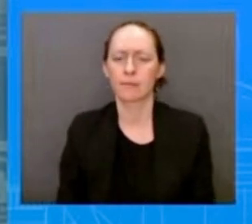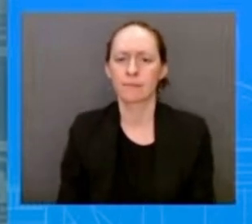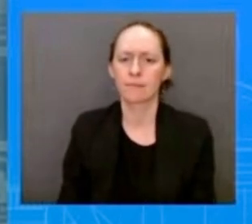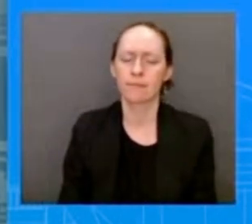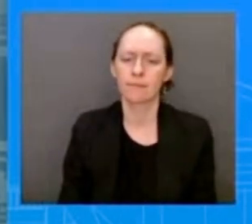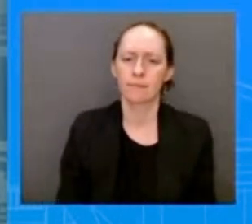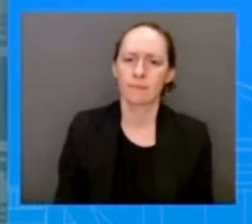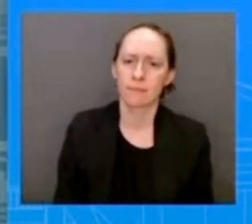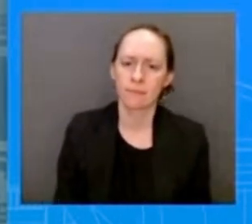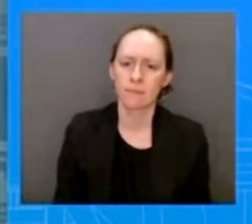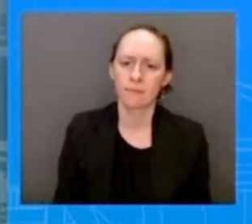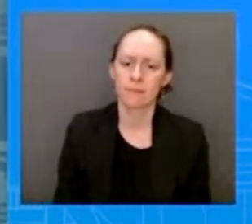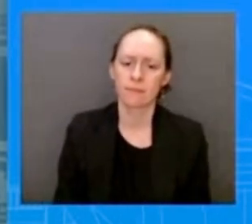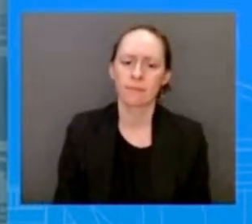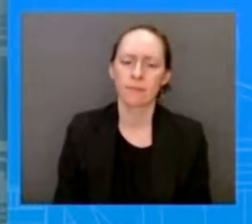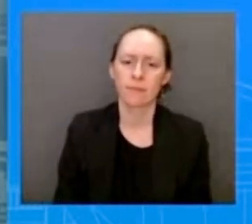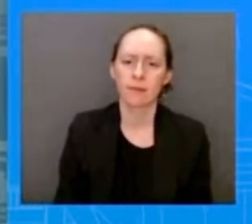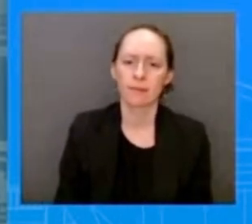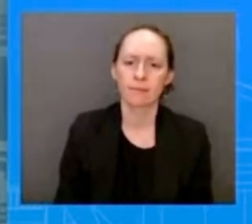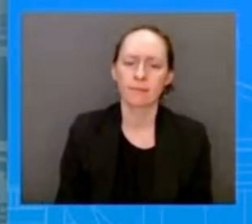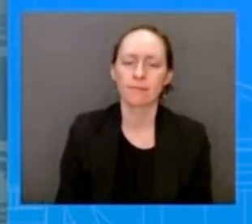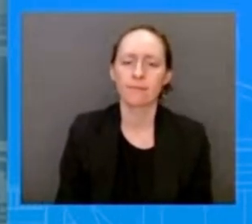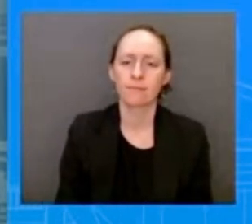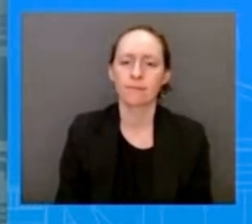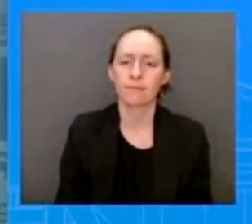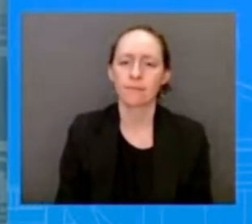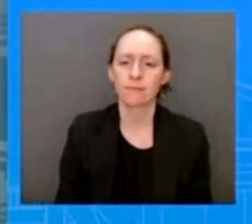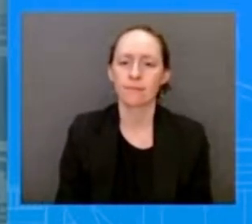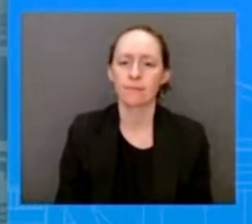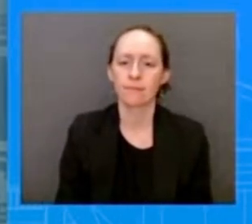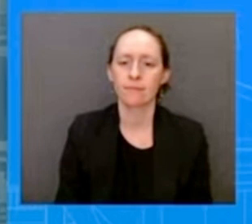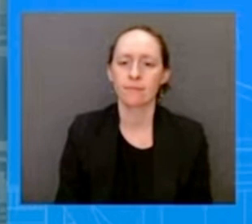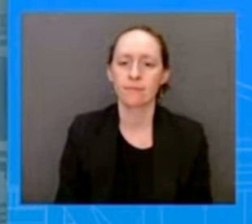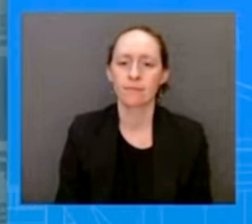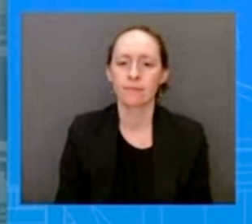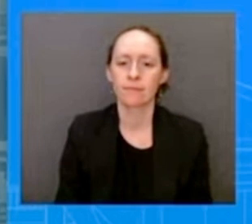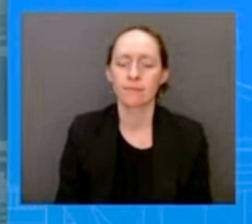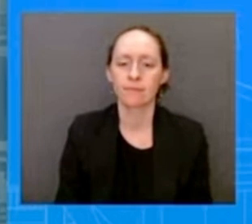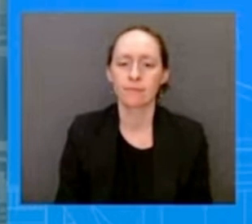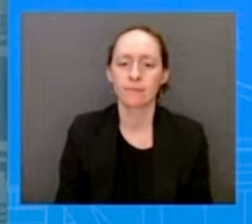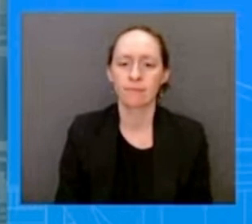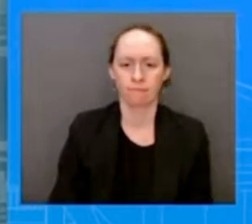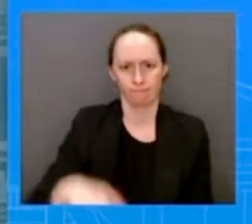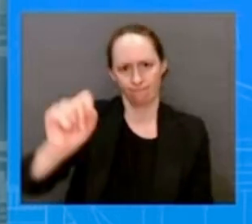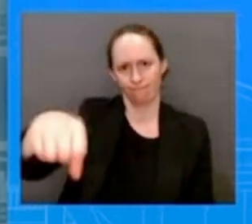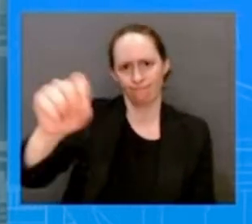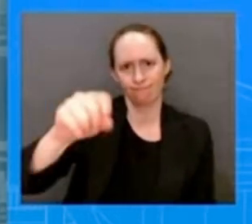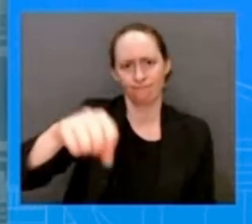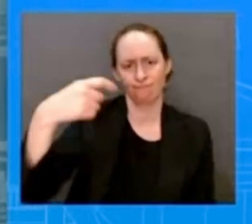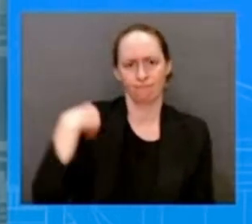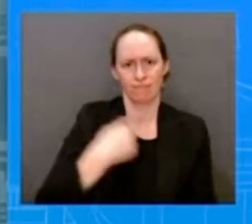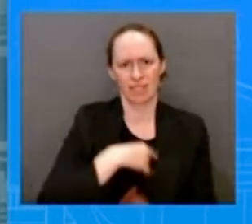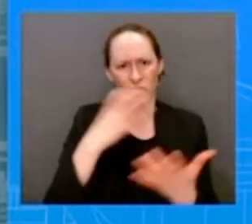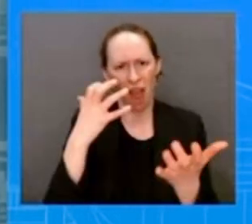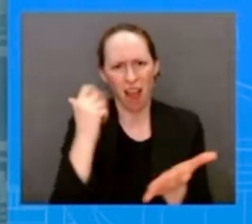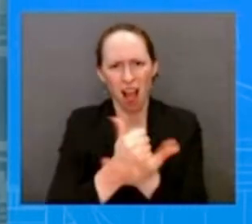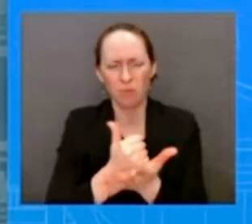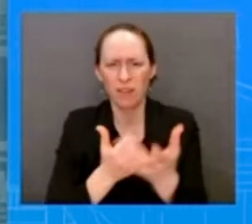about all Americans and making sure that no one is left behind. And we see that. We've seen that time and time again in the